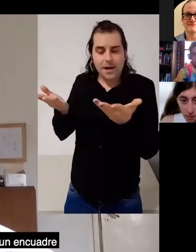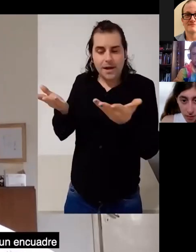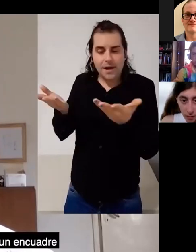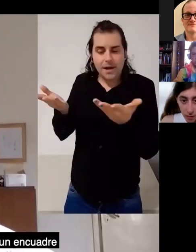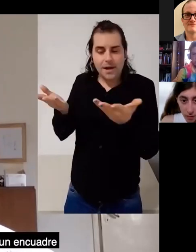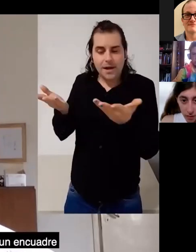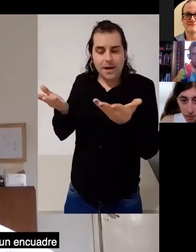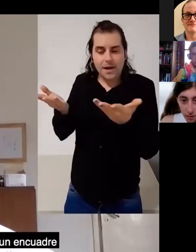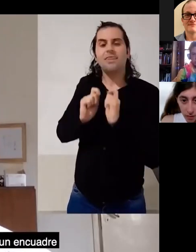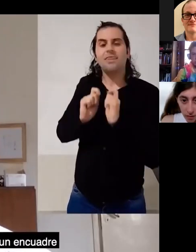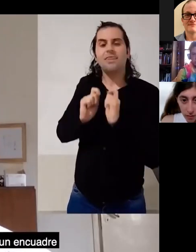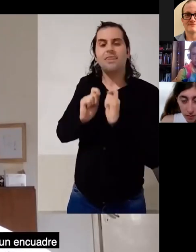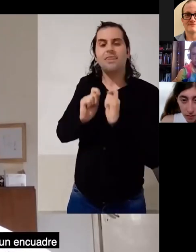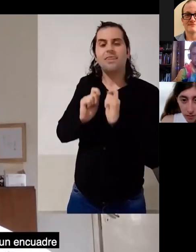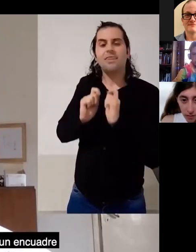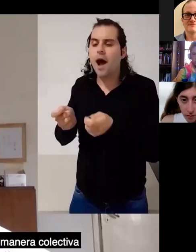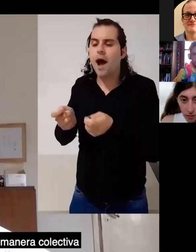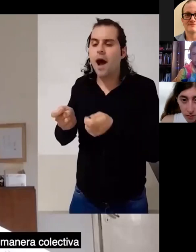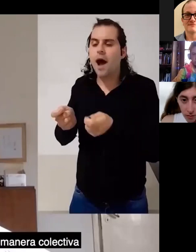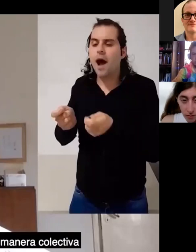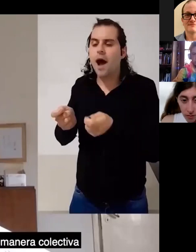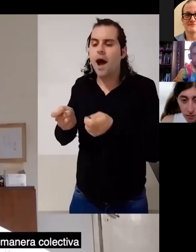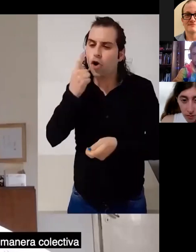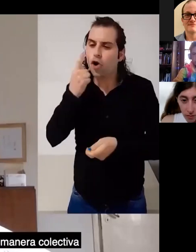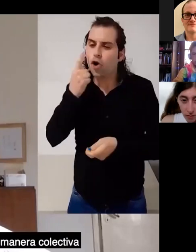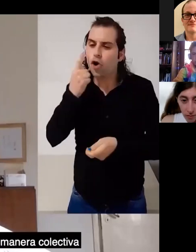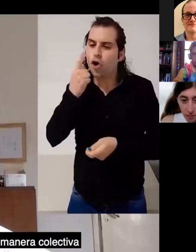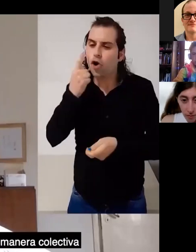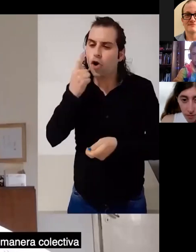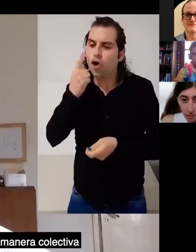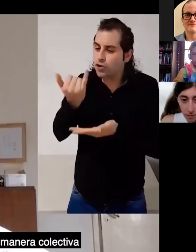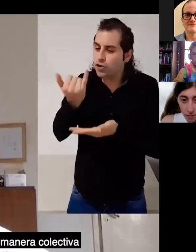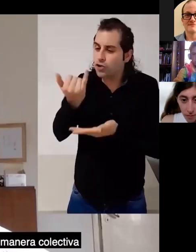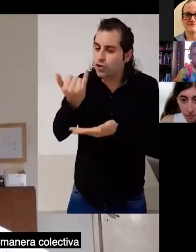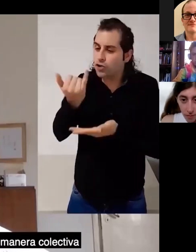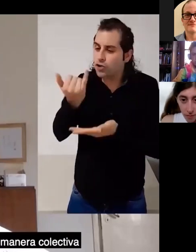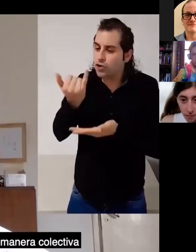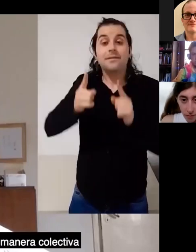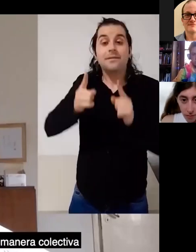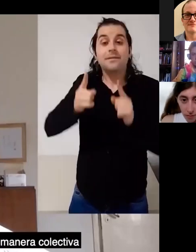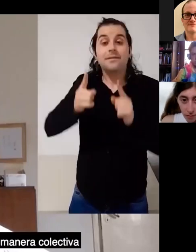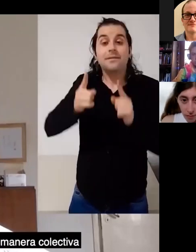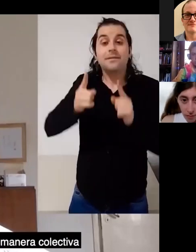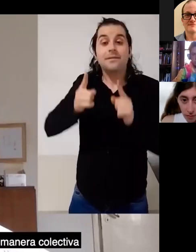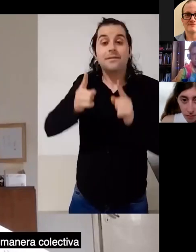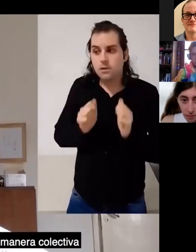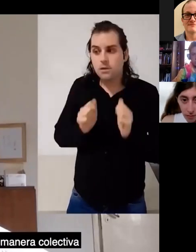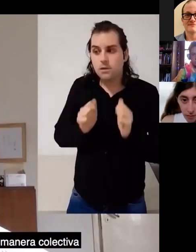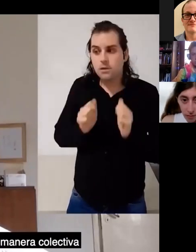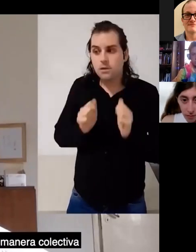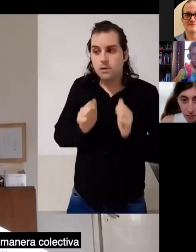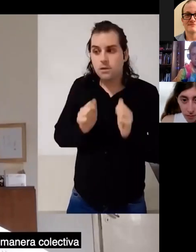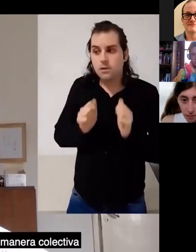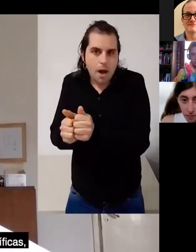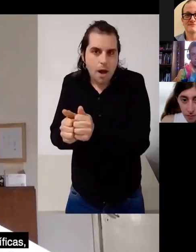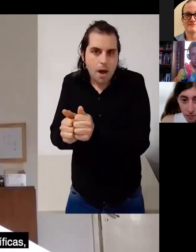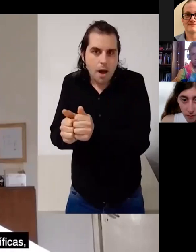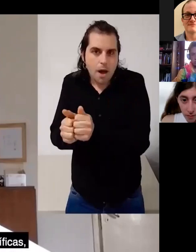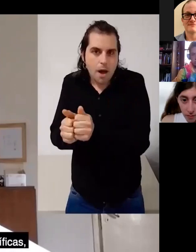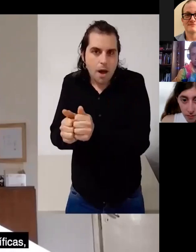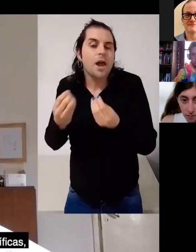show our friends their rights, and also to build a framework so that we ourselves